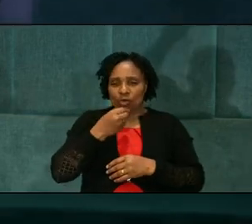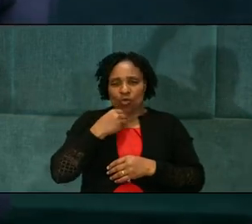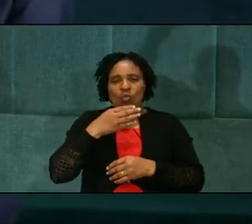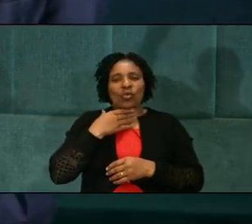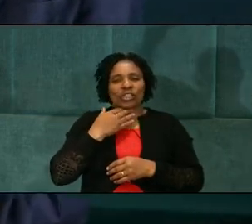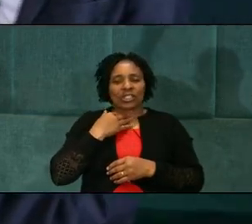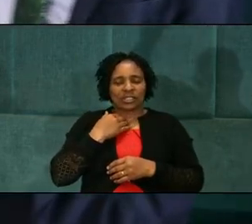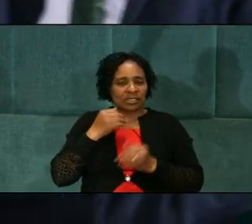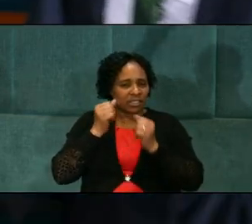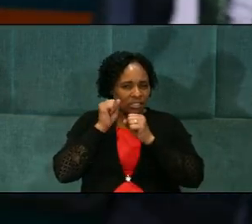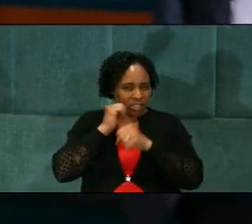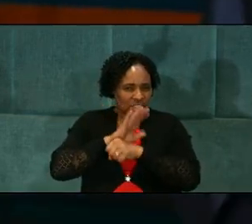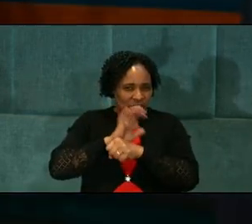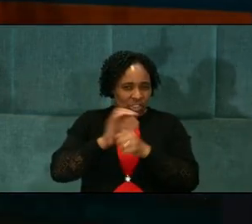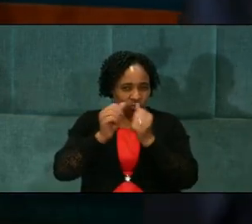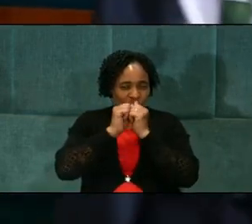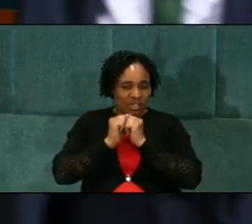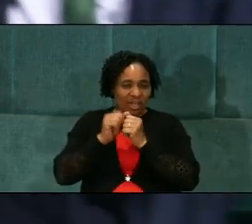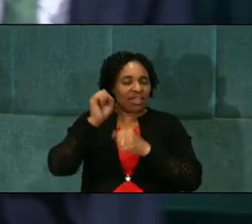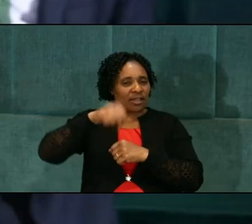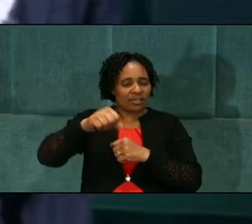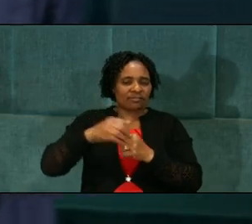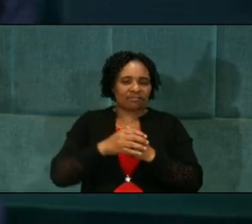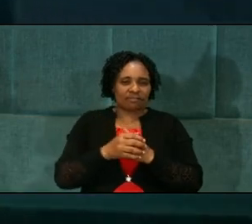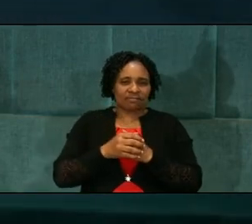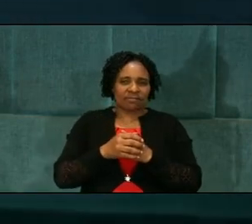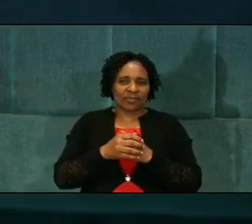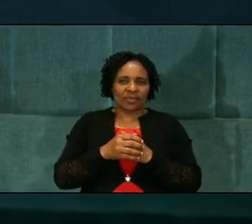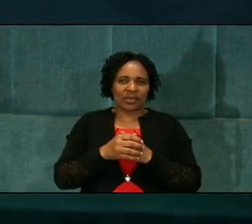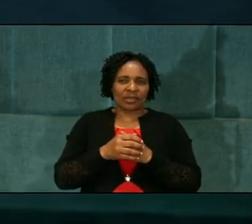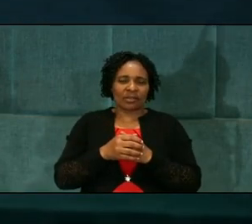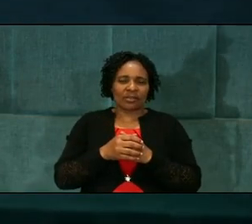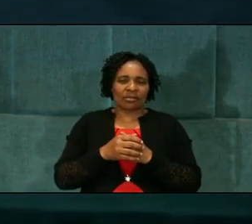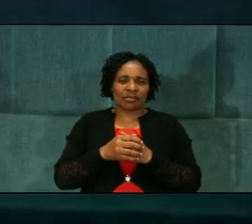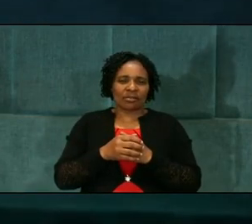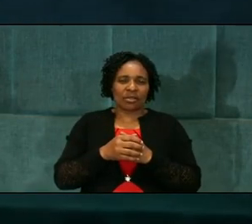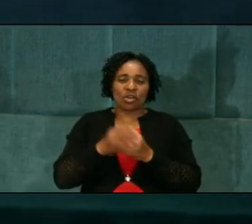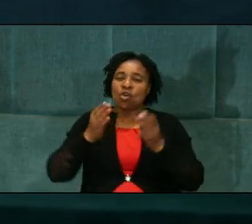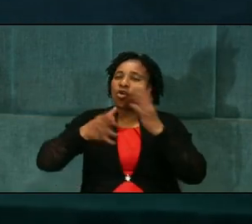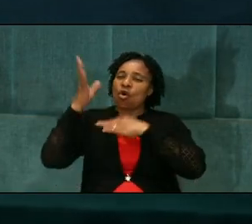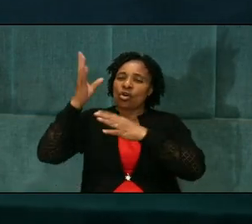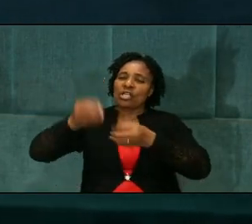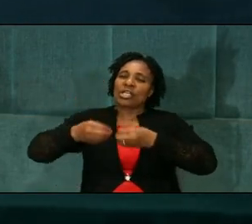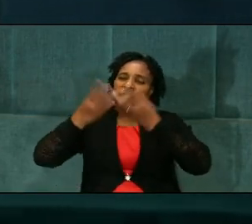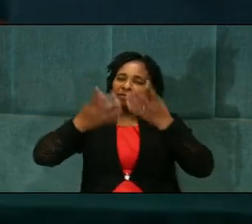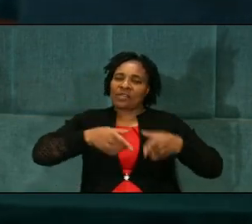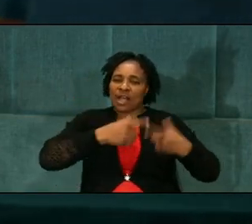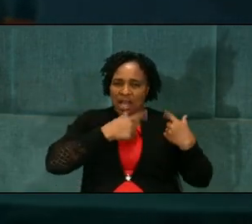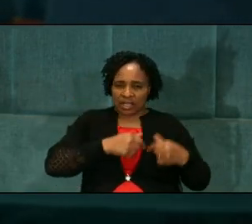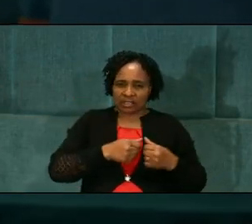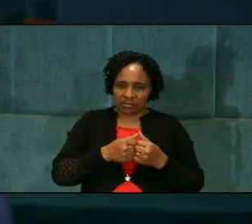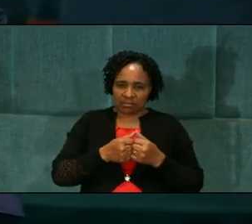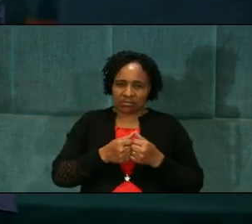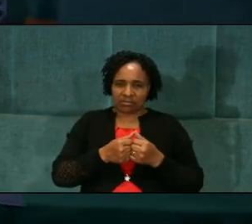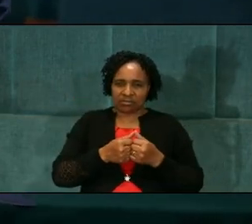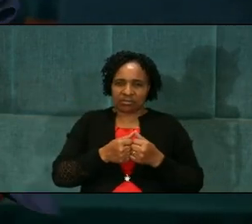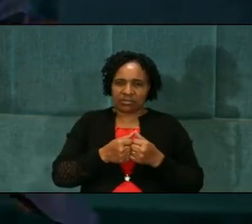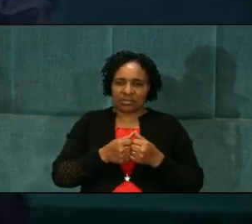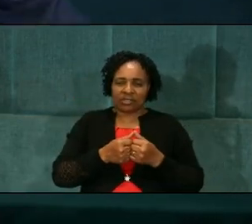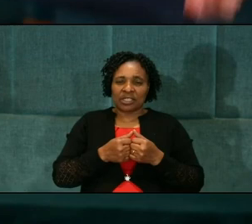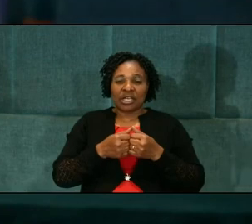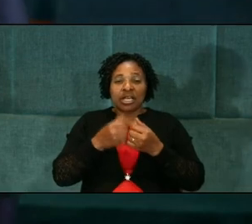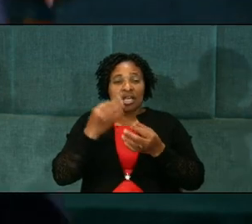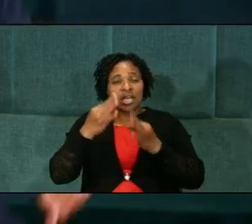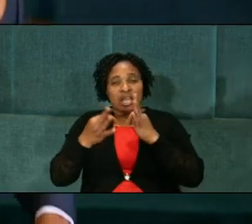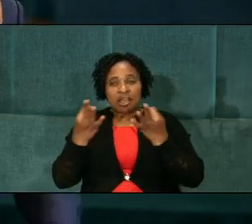Is the church with me? Yes. To the creator. Because when he dies, if he's 9 years of